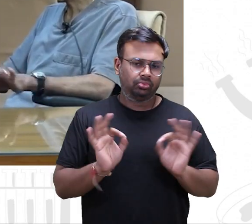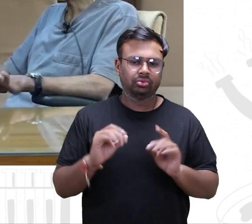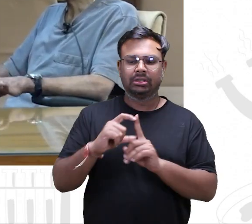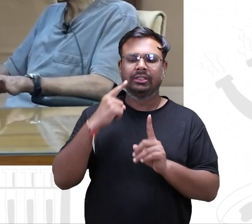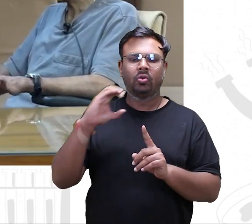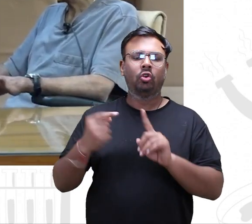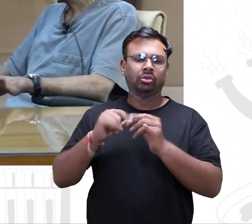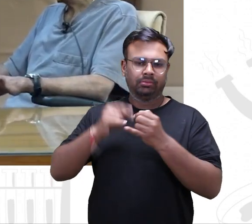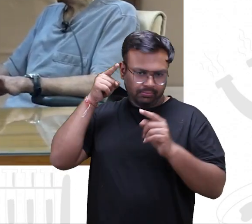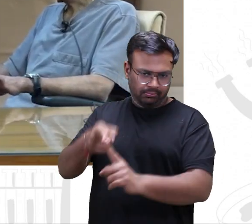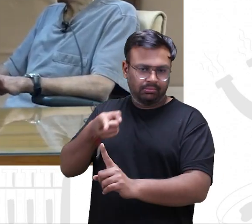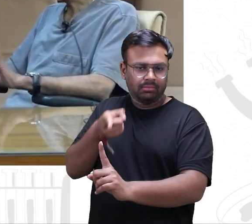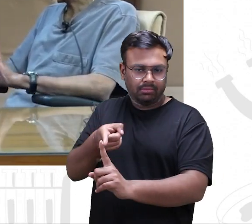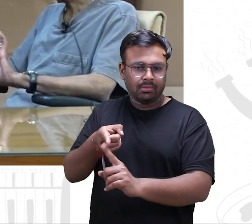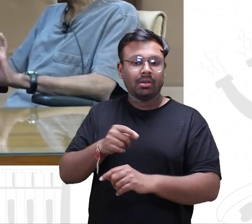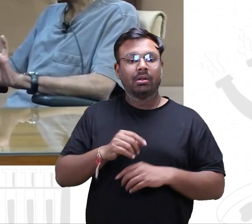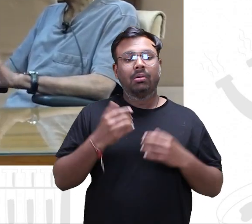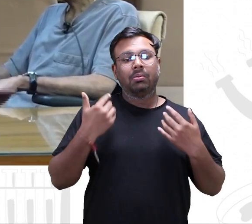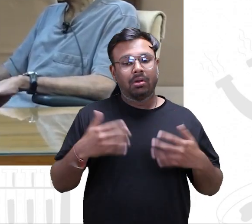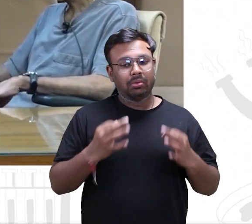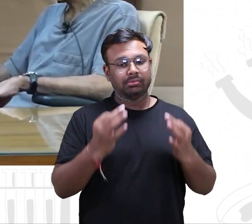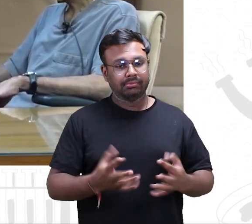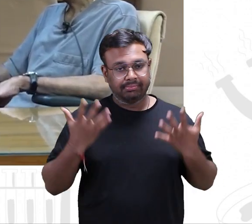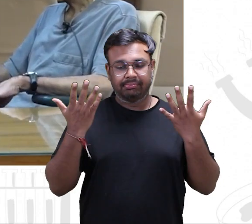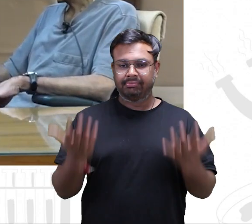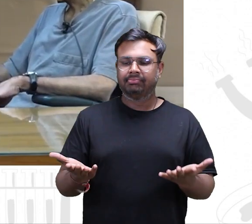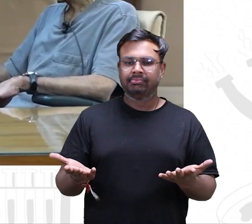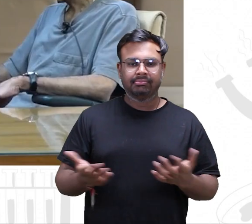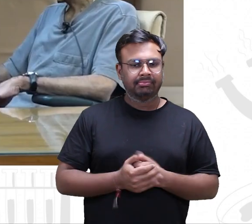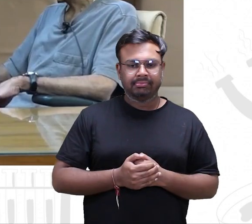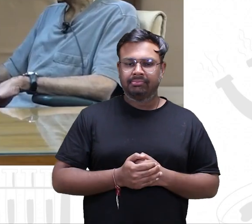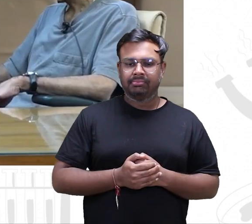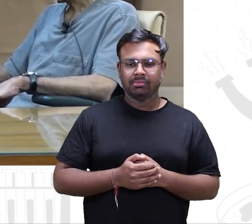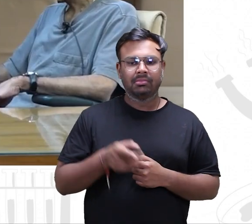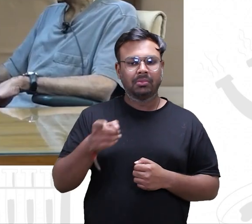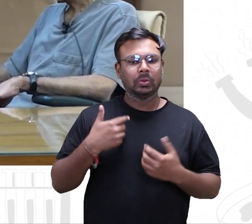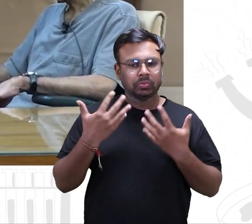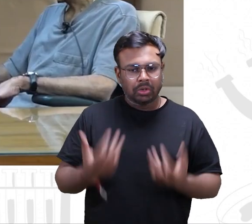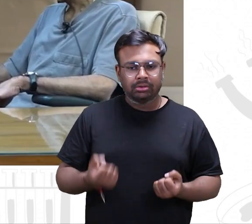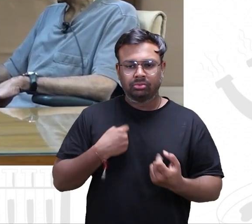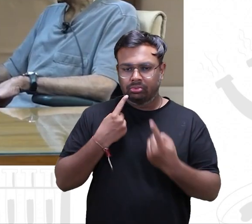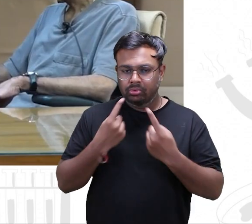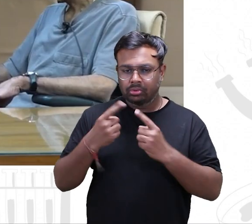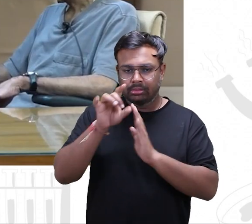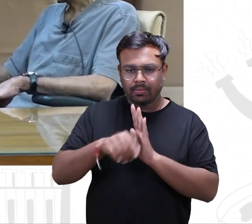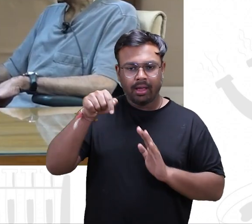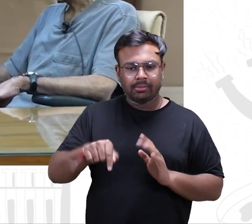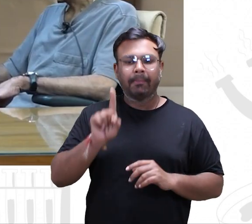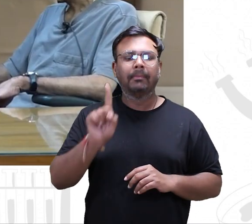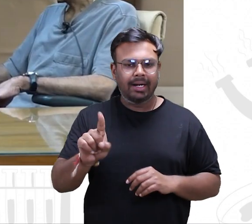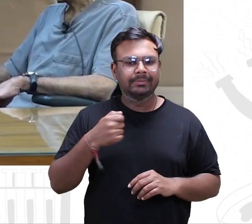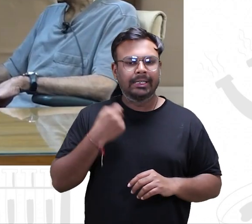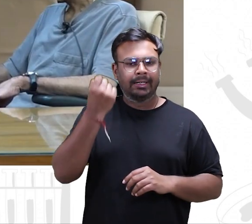as exhaustively in dicots yet. Wonderful. So that's it that we wanted to discuss today,